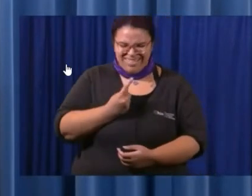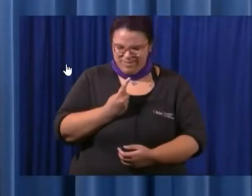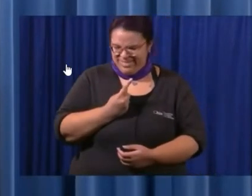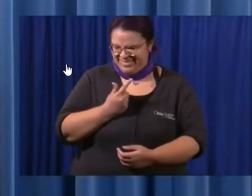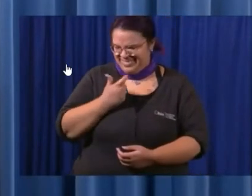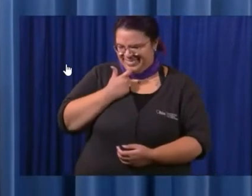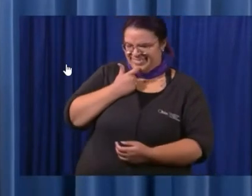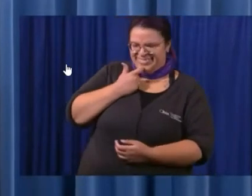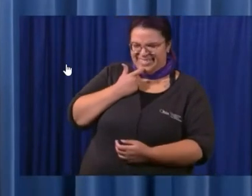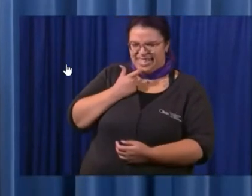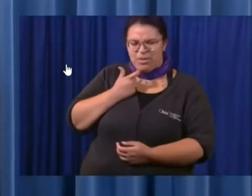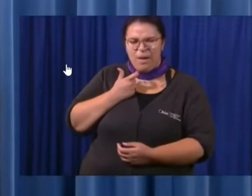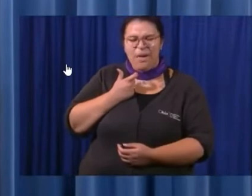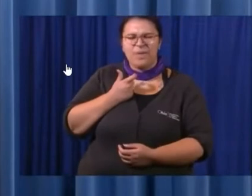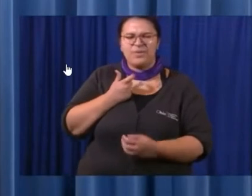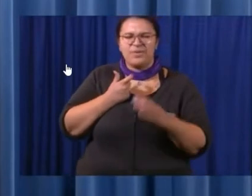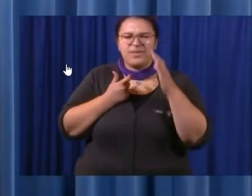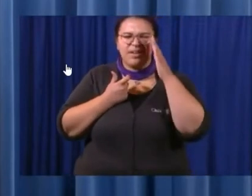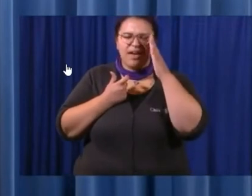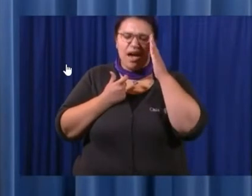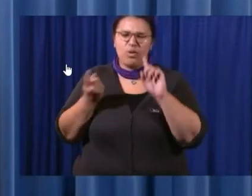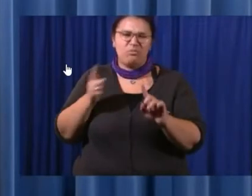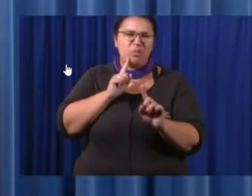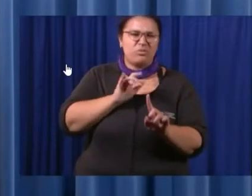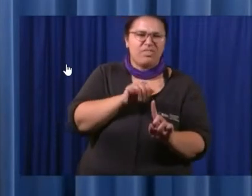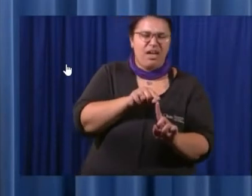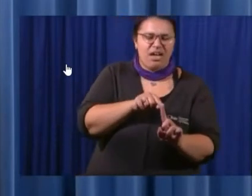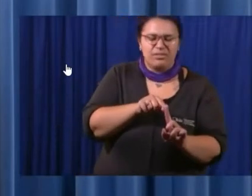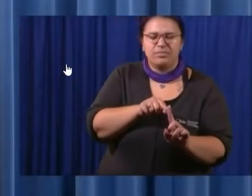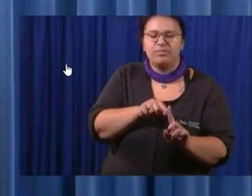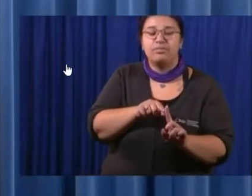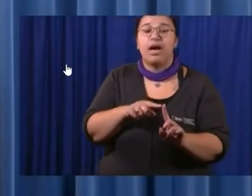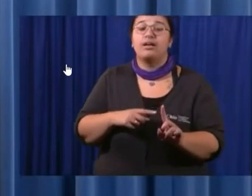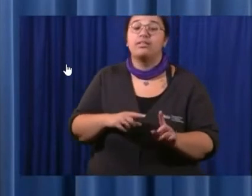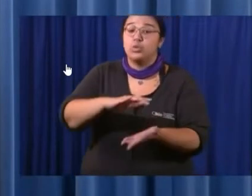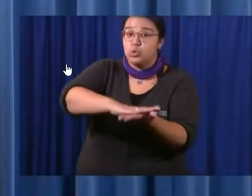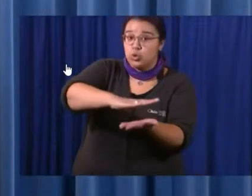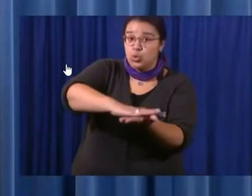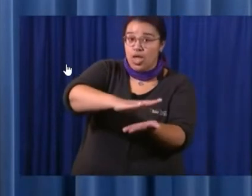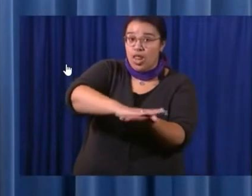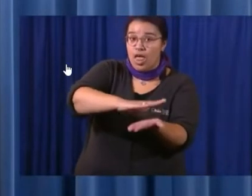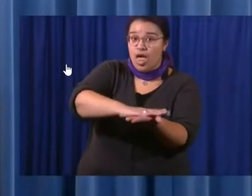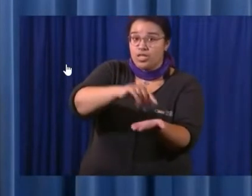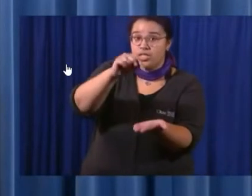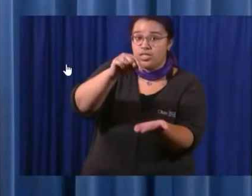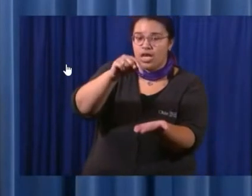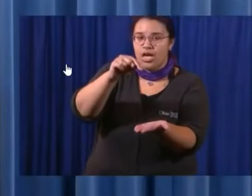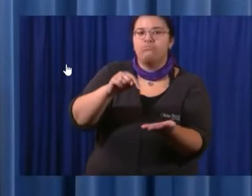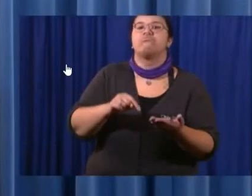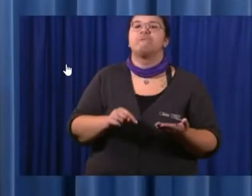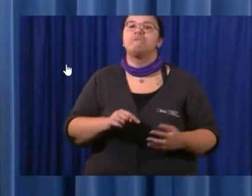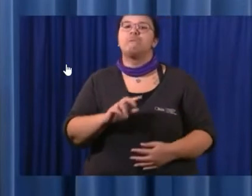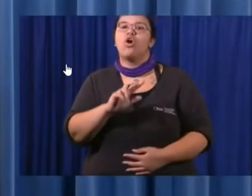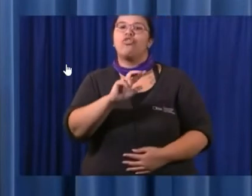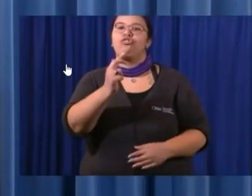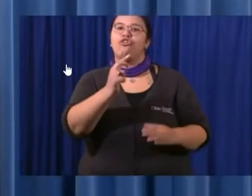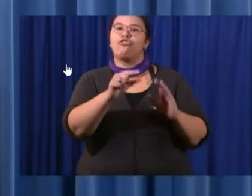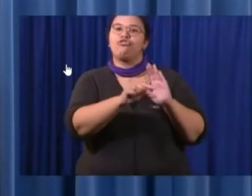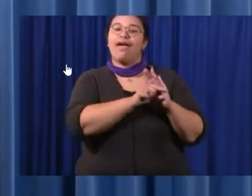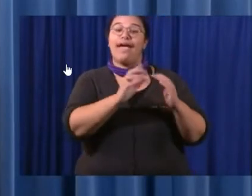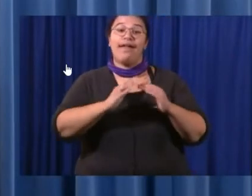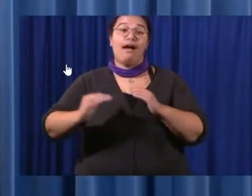But if you look at what we highly recommend in schools, third grade and up,